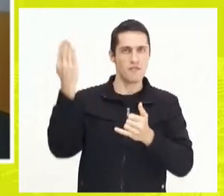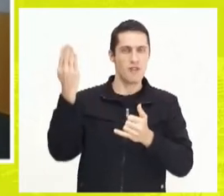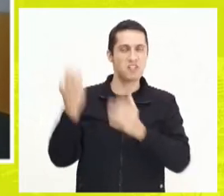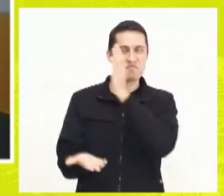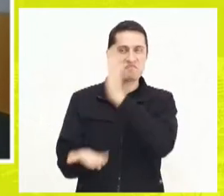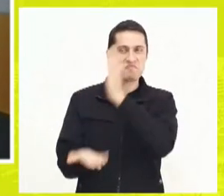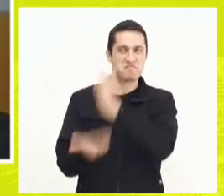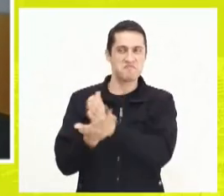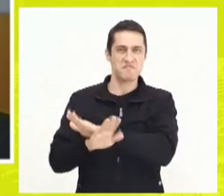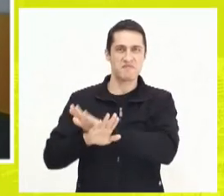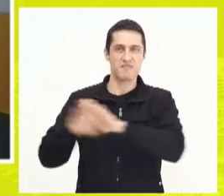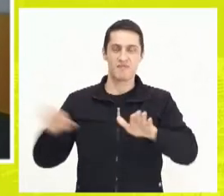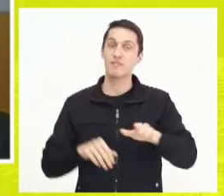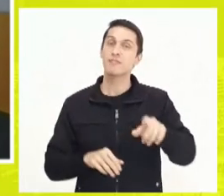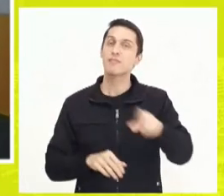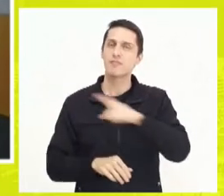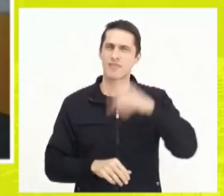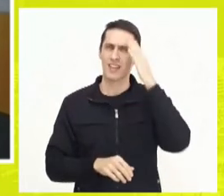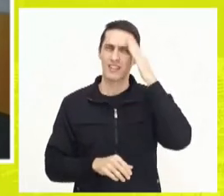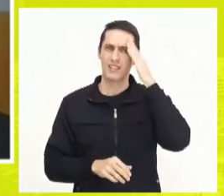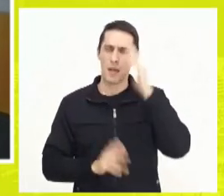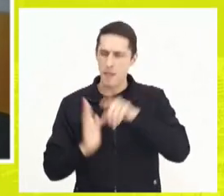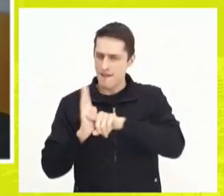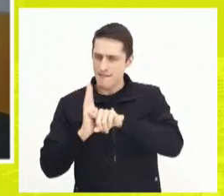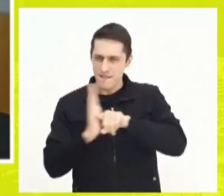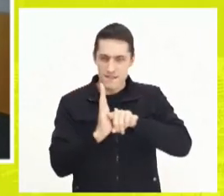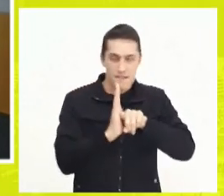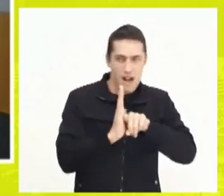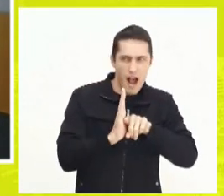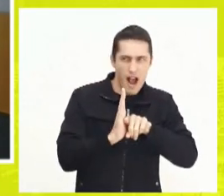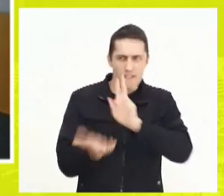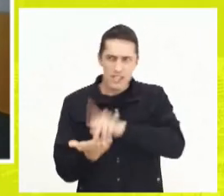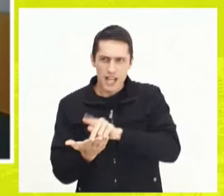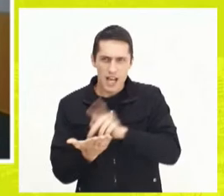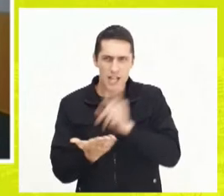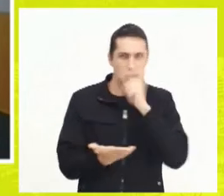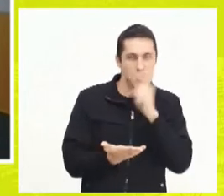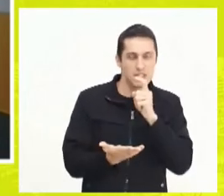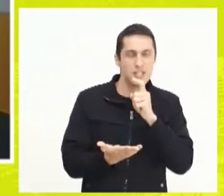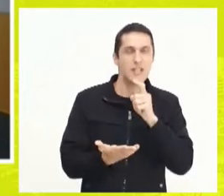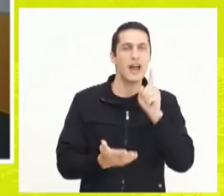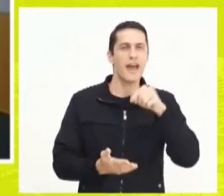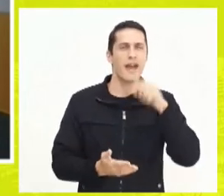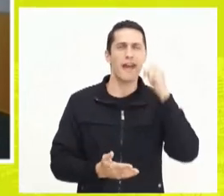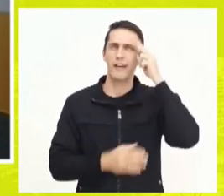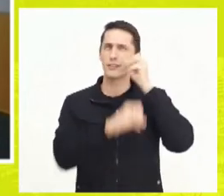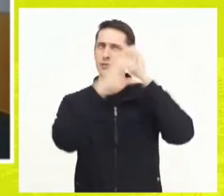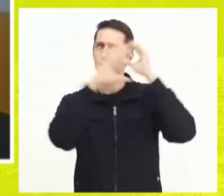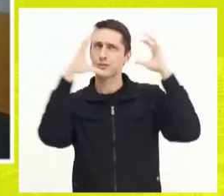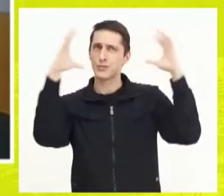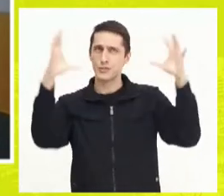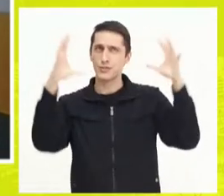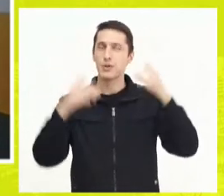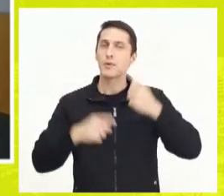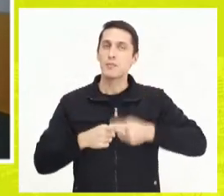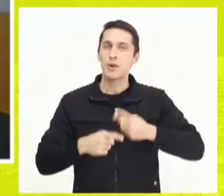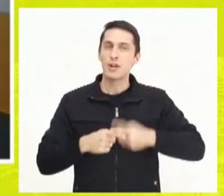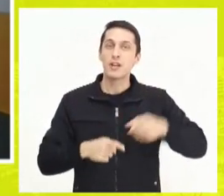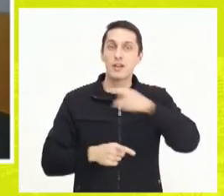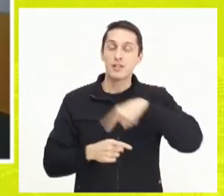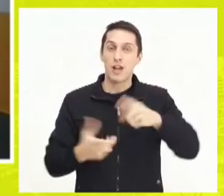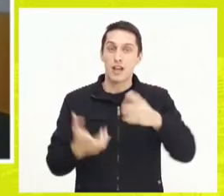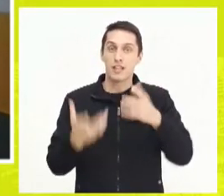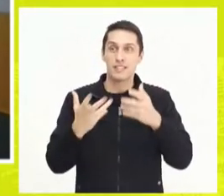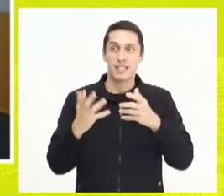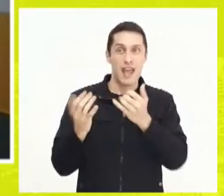have misinformation in the future fact tracking is great because we really want not to work